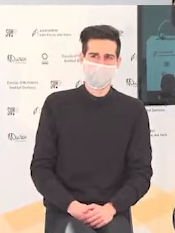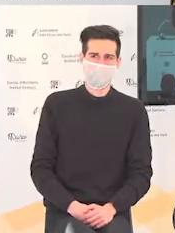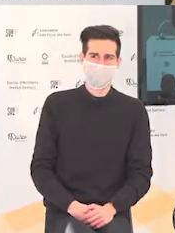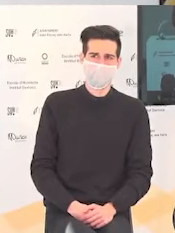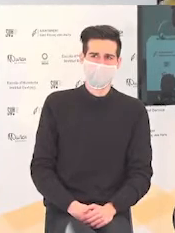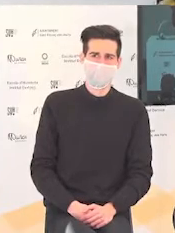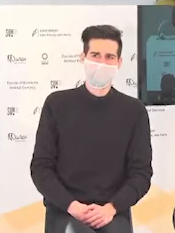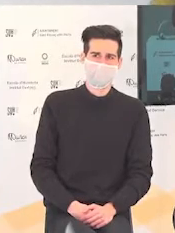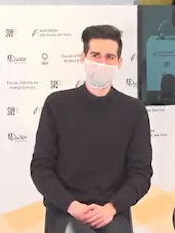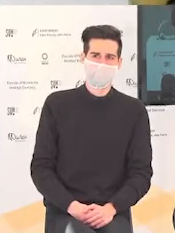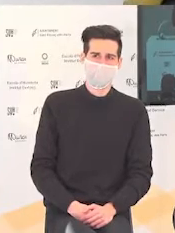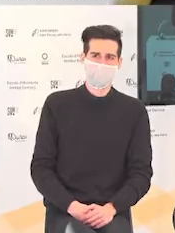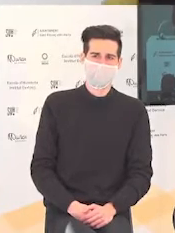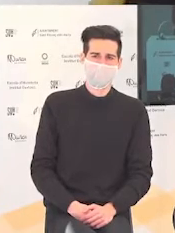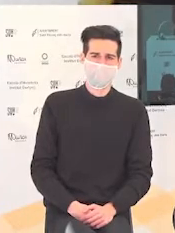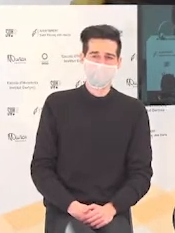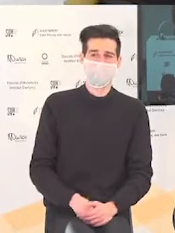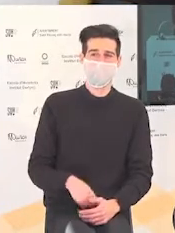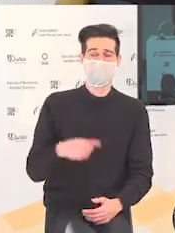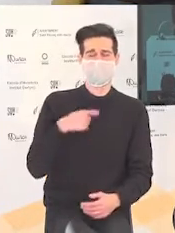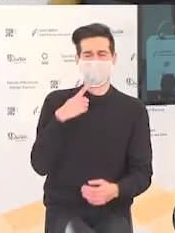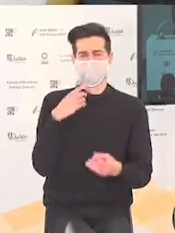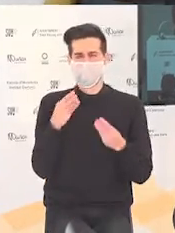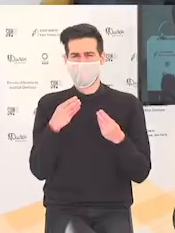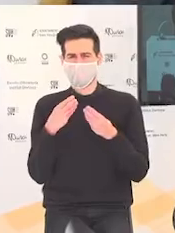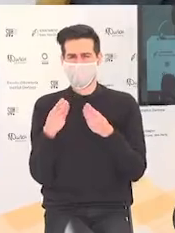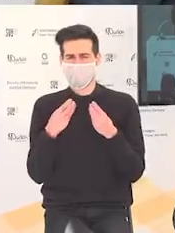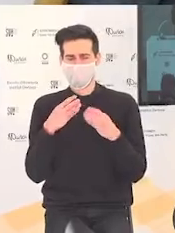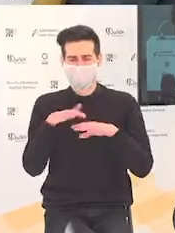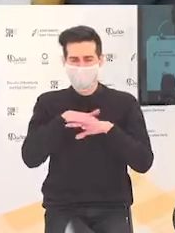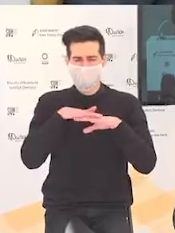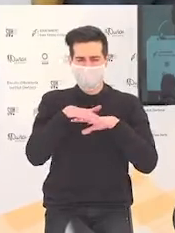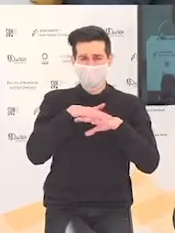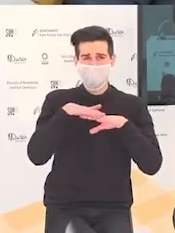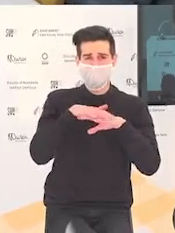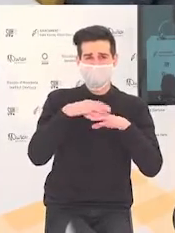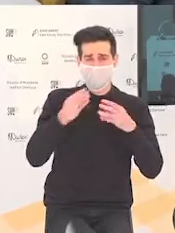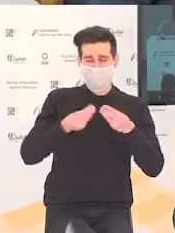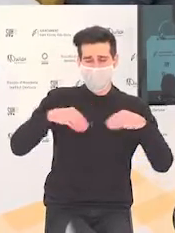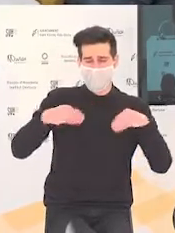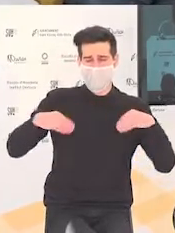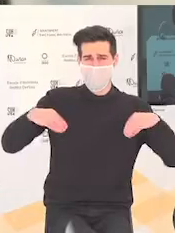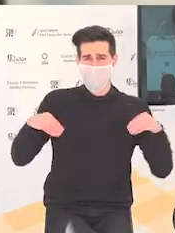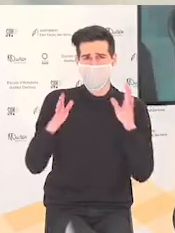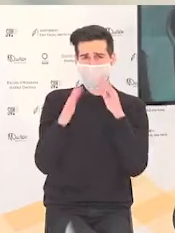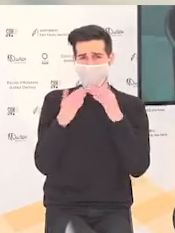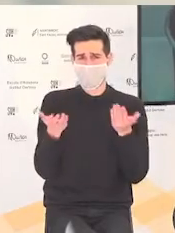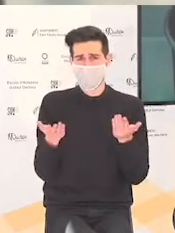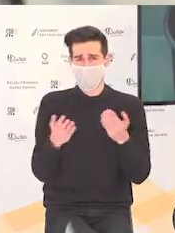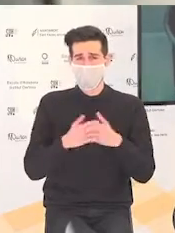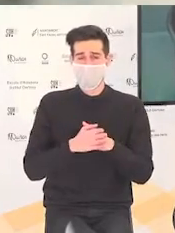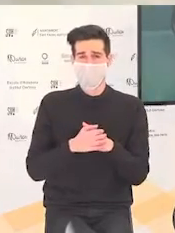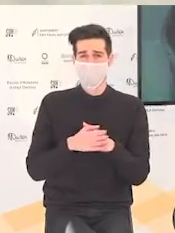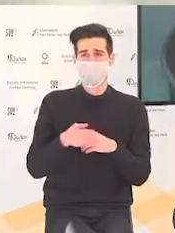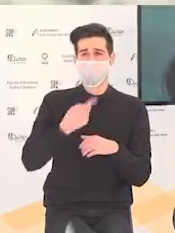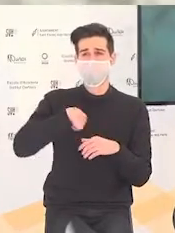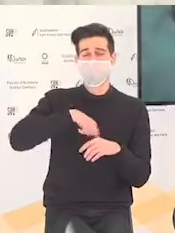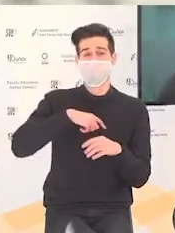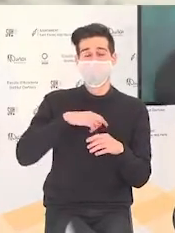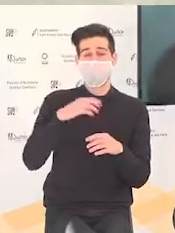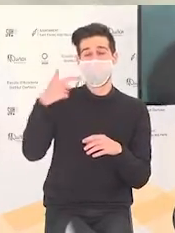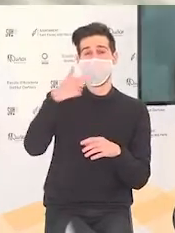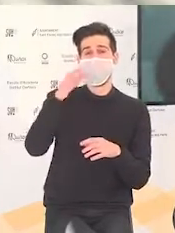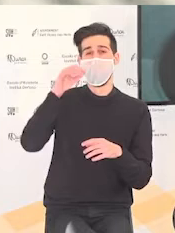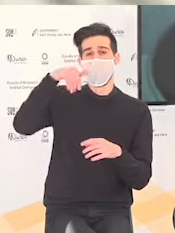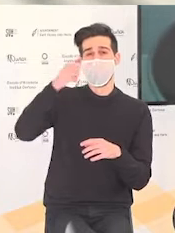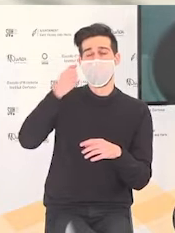recipe. Notarán que no tiene una textura muy elástica. Vamos a añadirle goma xantana en esta receta.